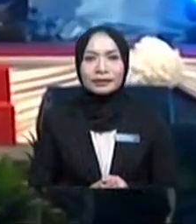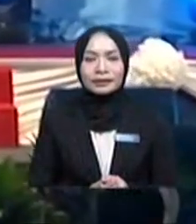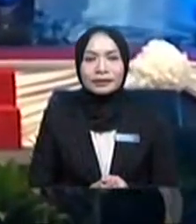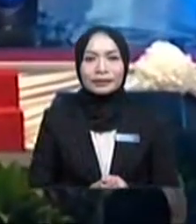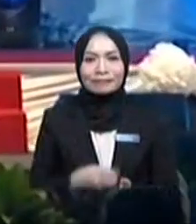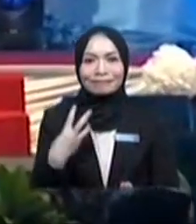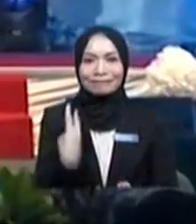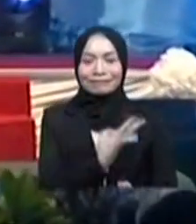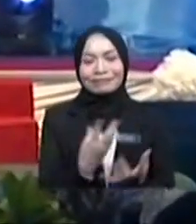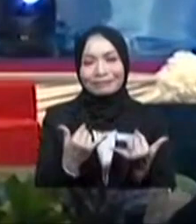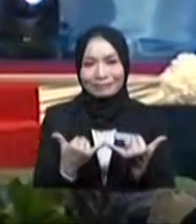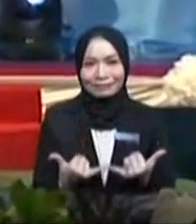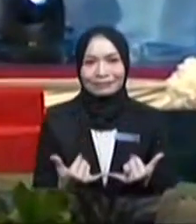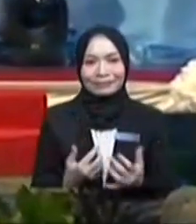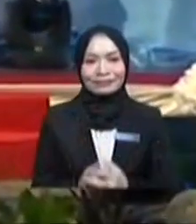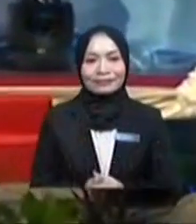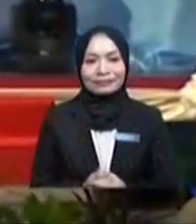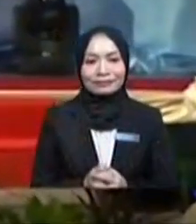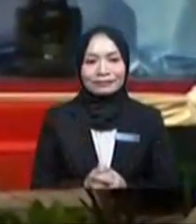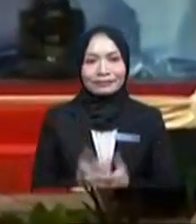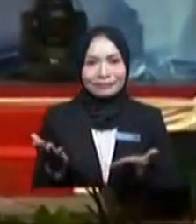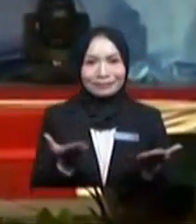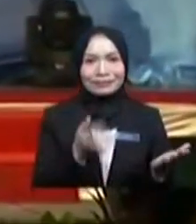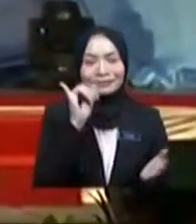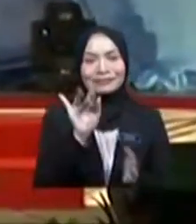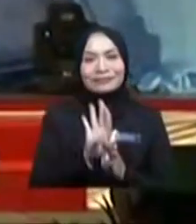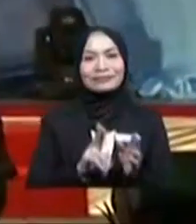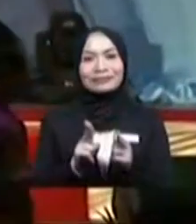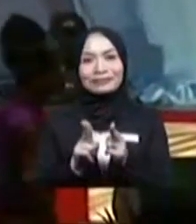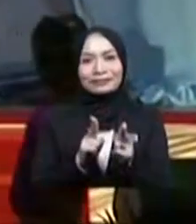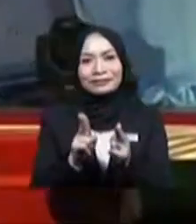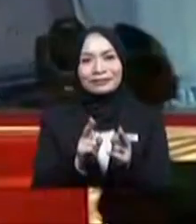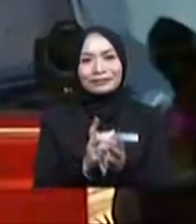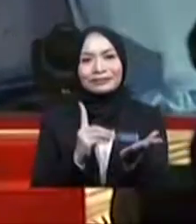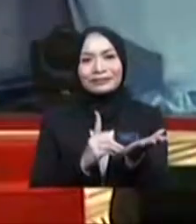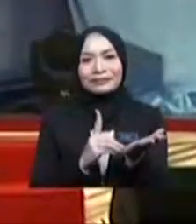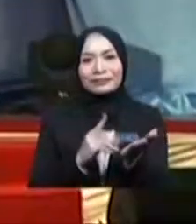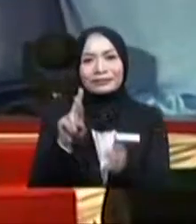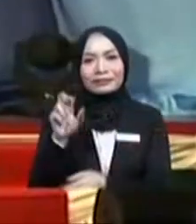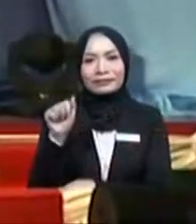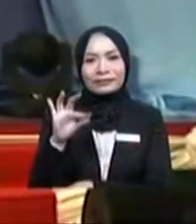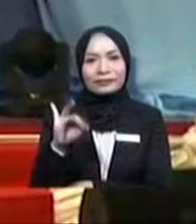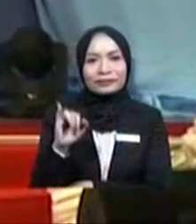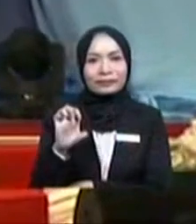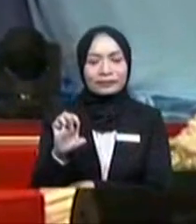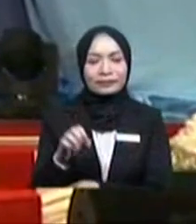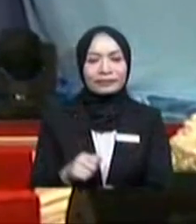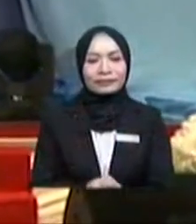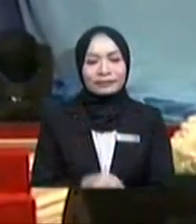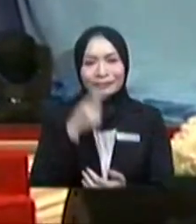We would now like to invite Yang Berusaha Dr. Haji Ahmad Rafi bin Cik Kasim to officiate